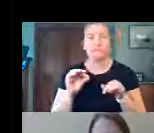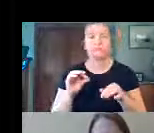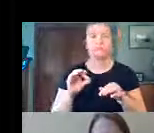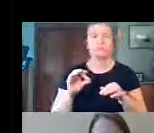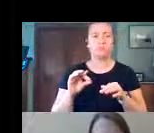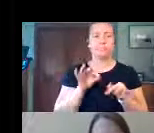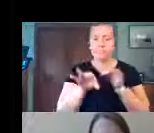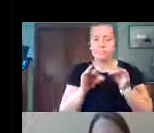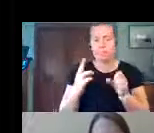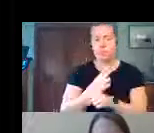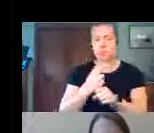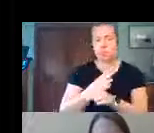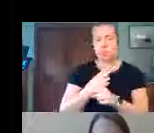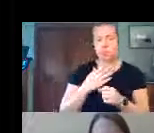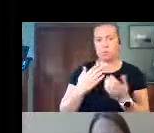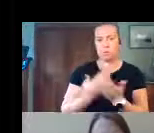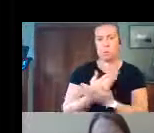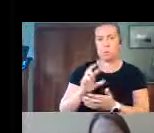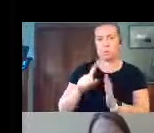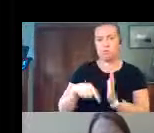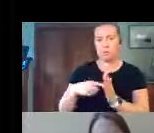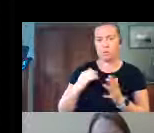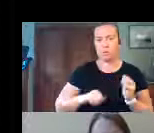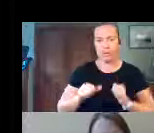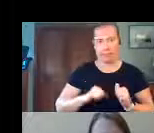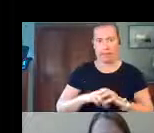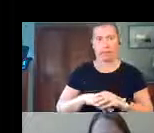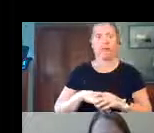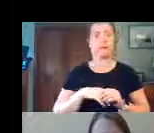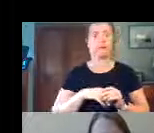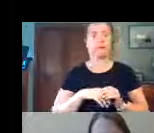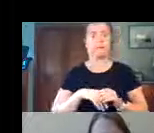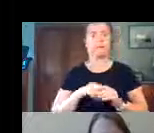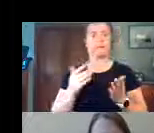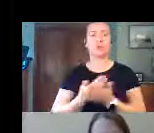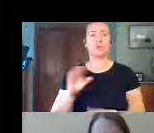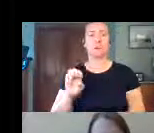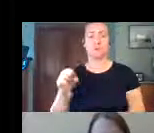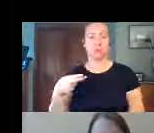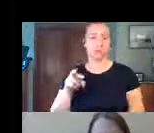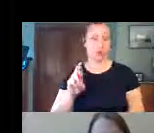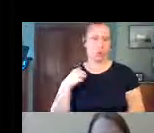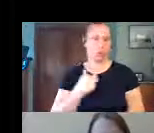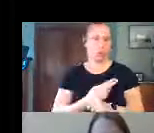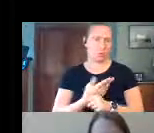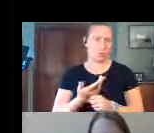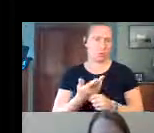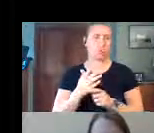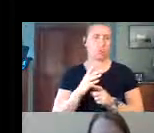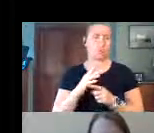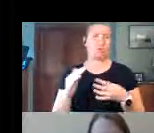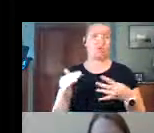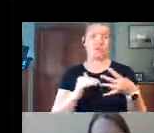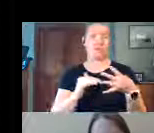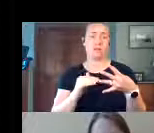the EHR in a playground environment. And the 3 things that we did in the EHR to support staff with electronic health record